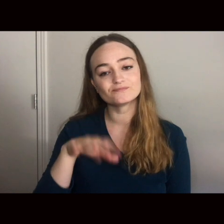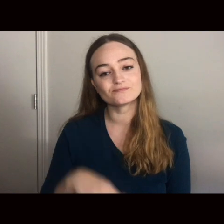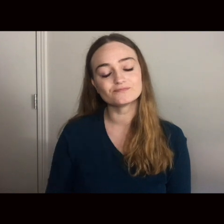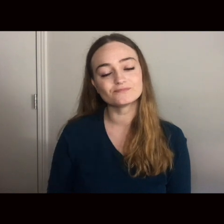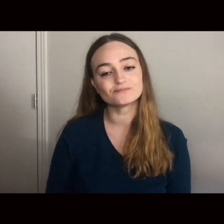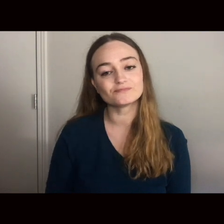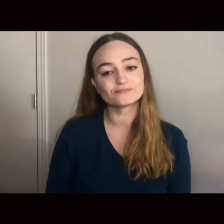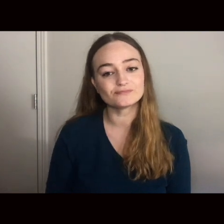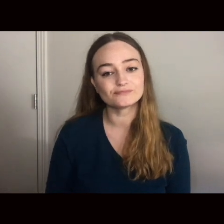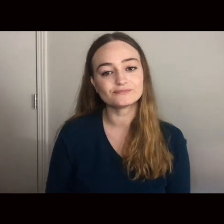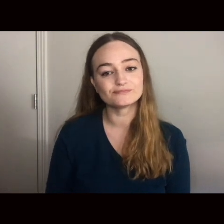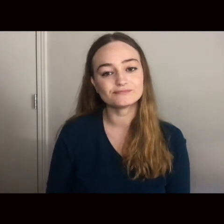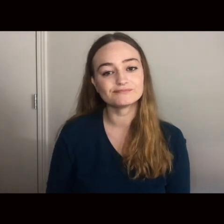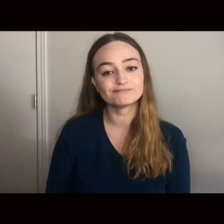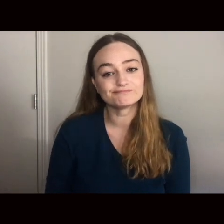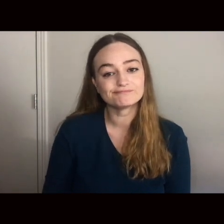Hey, hey.